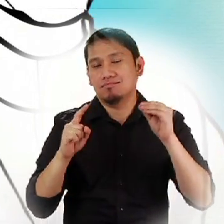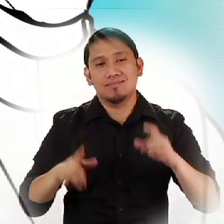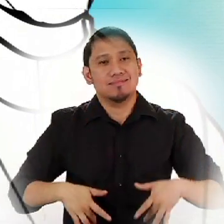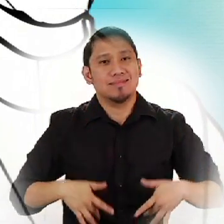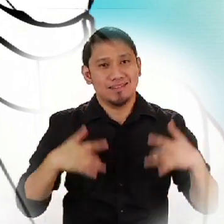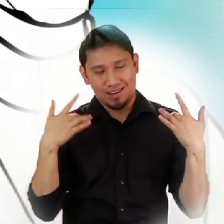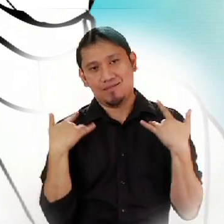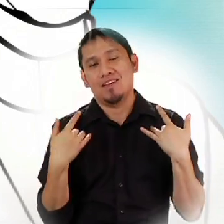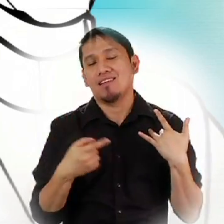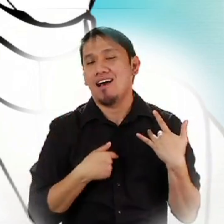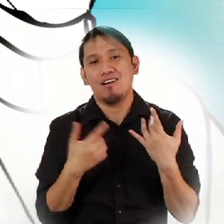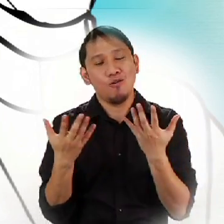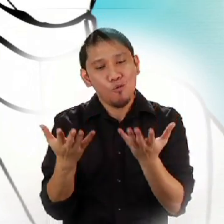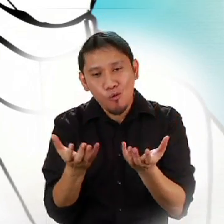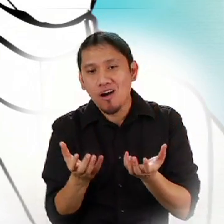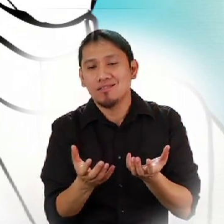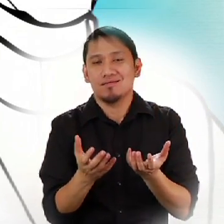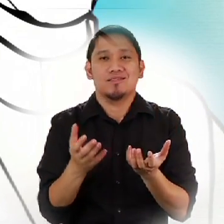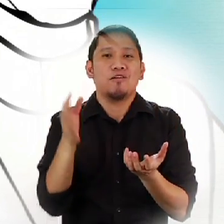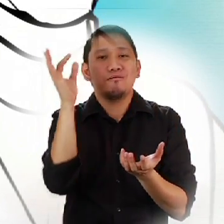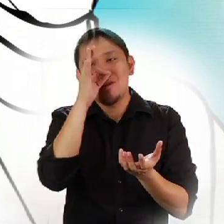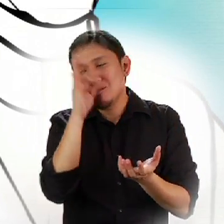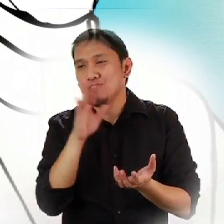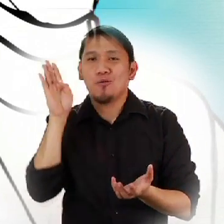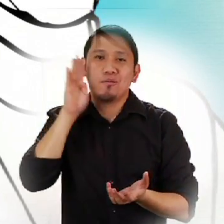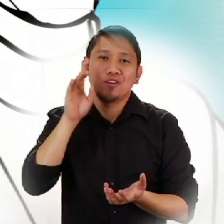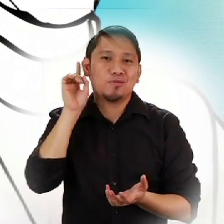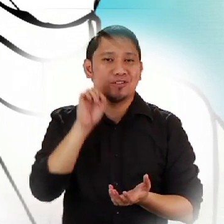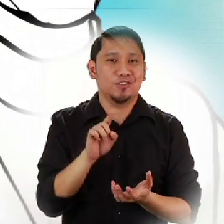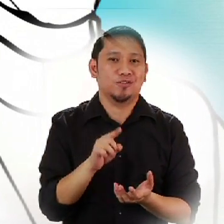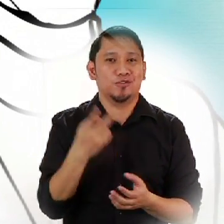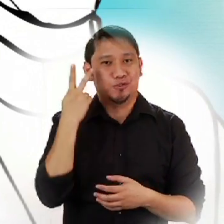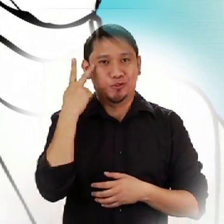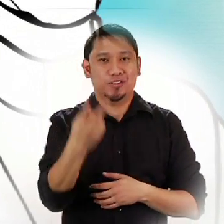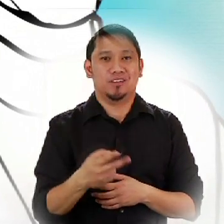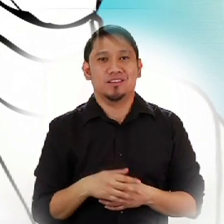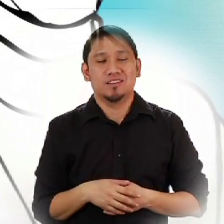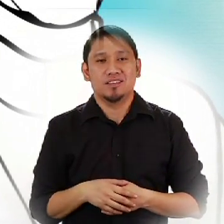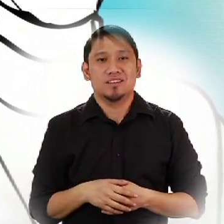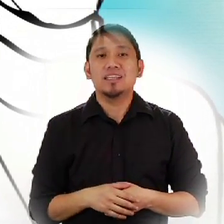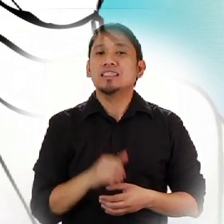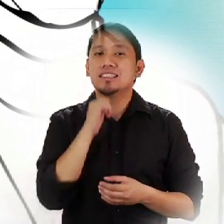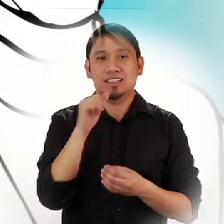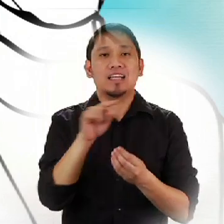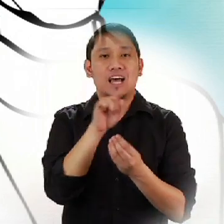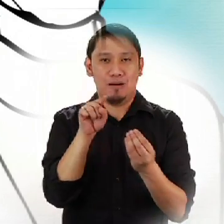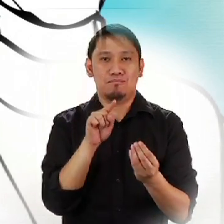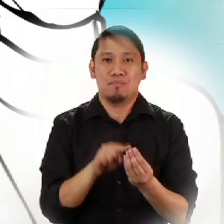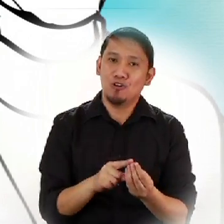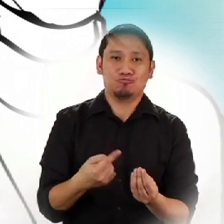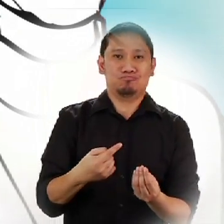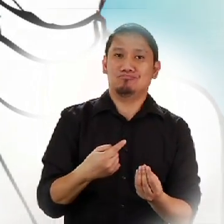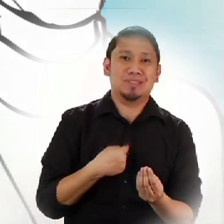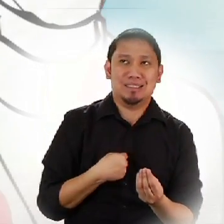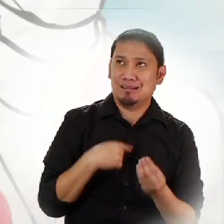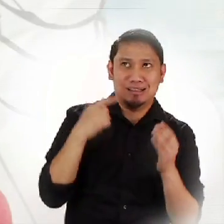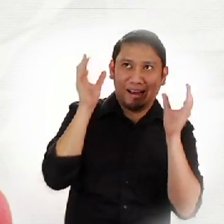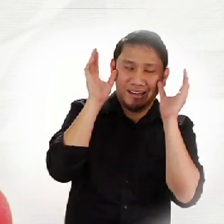light that I want your Filipino brothers and sisters to see. It is not about